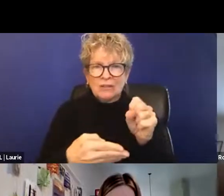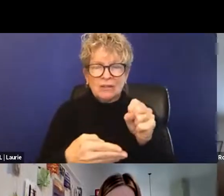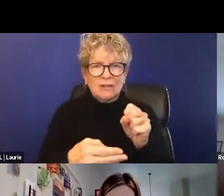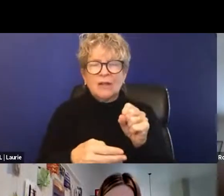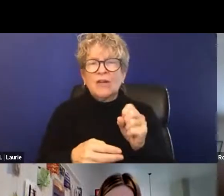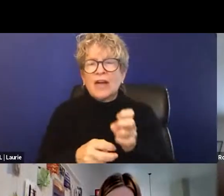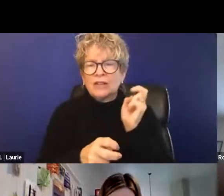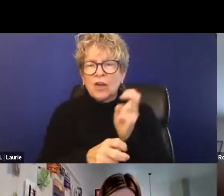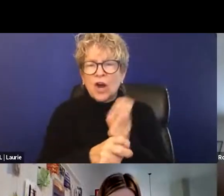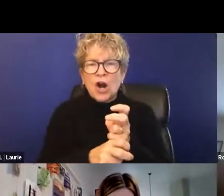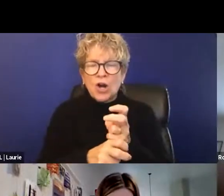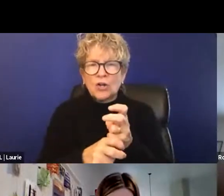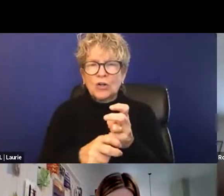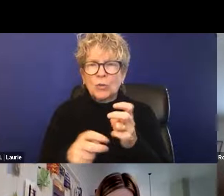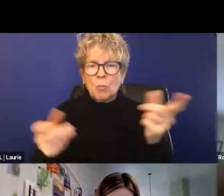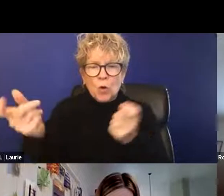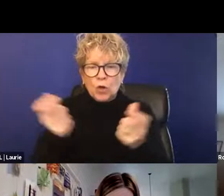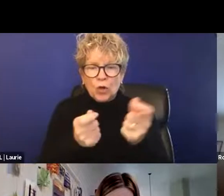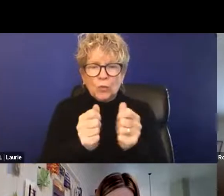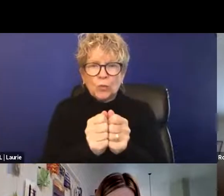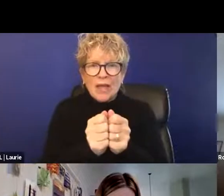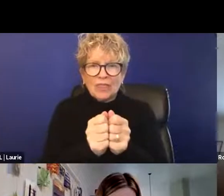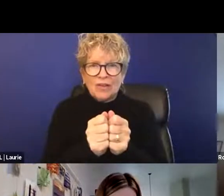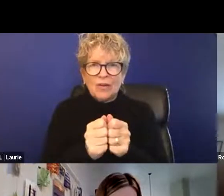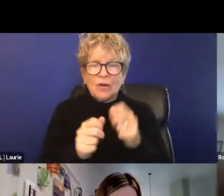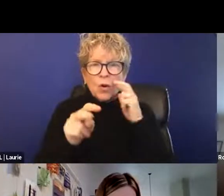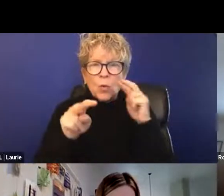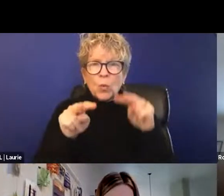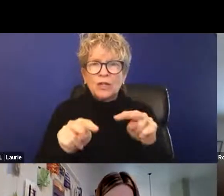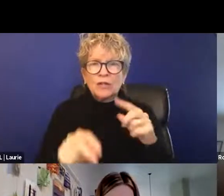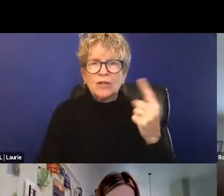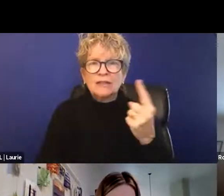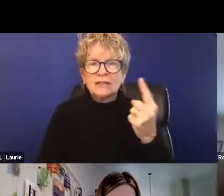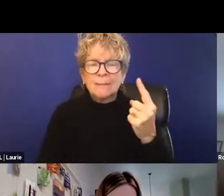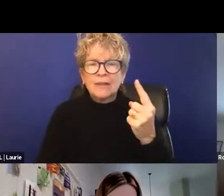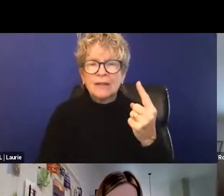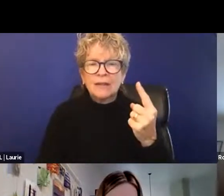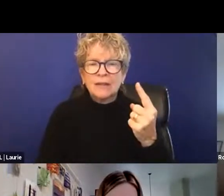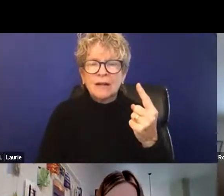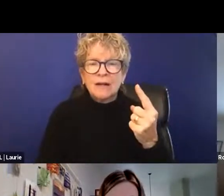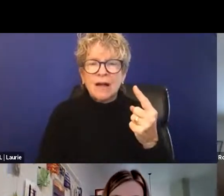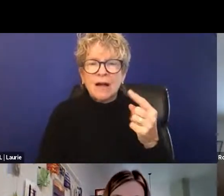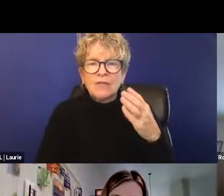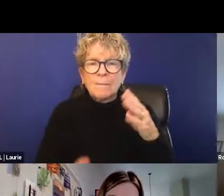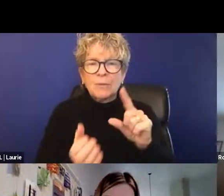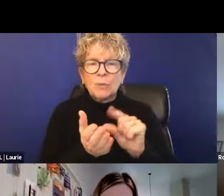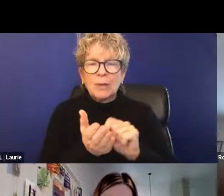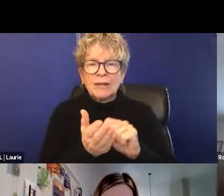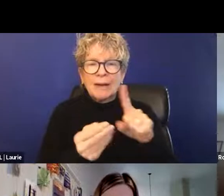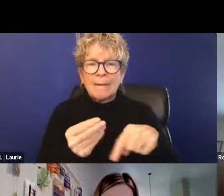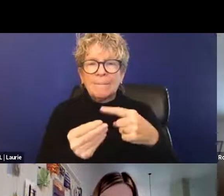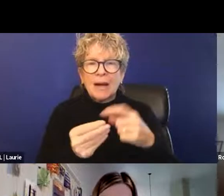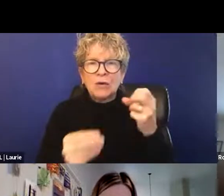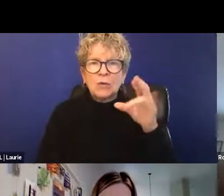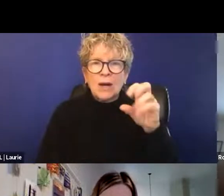that together. And when you look at things like the SAMHSA blueprint on crisis services,